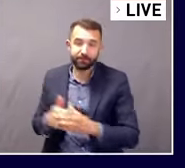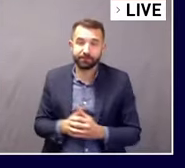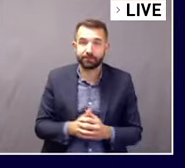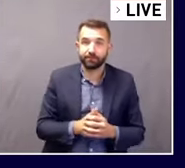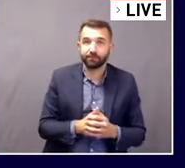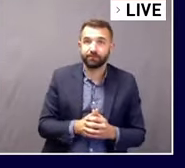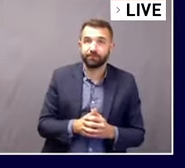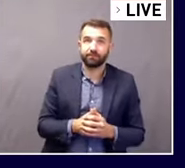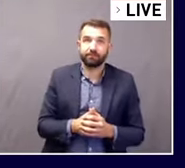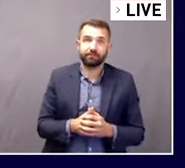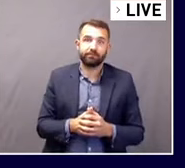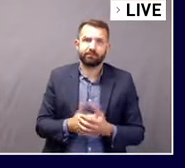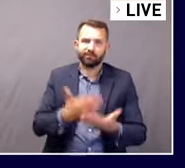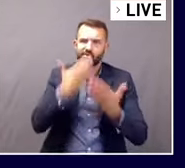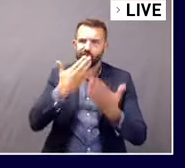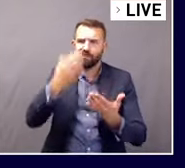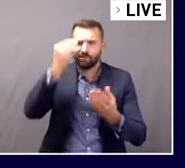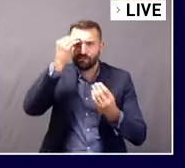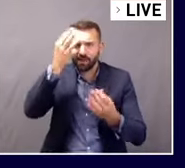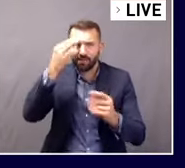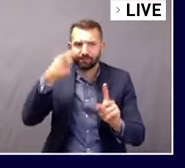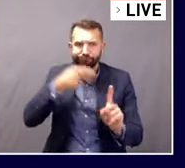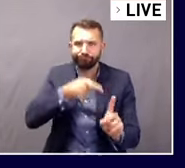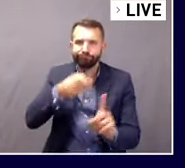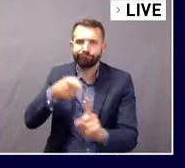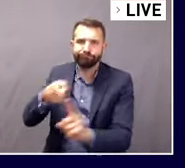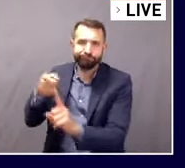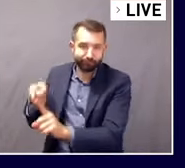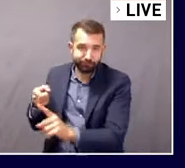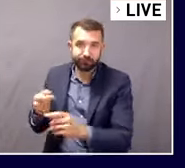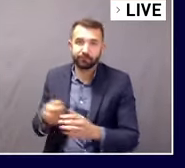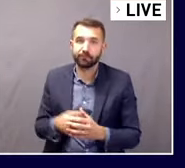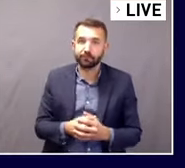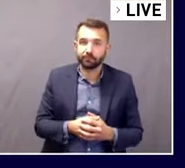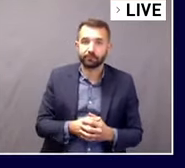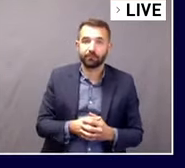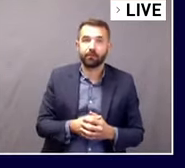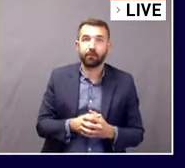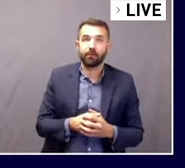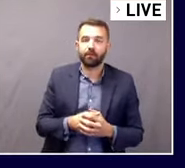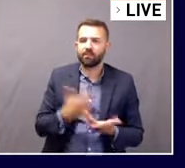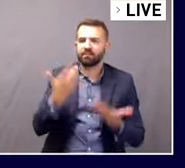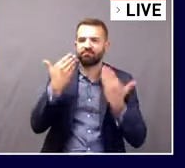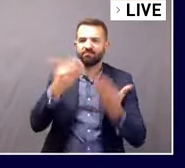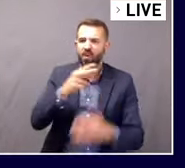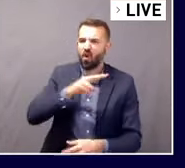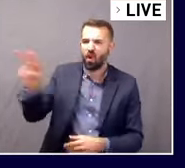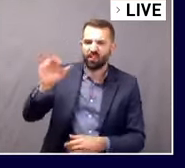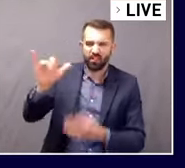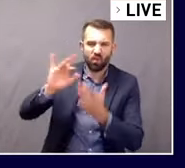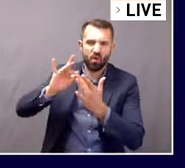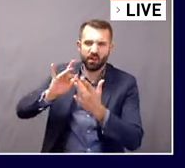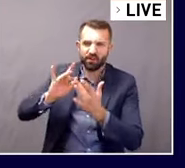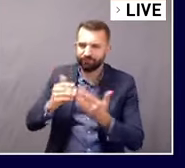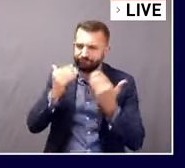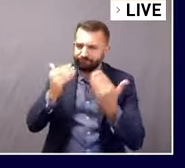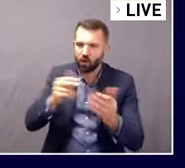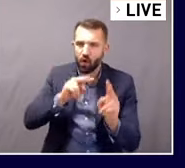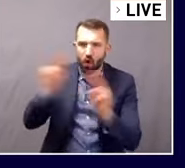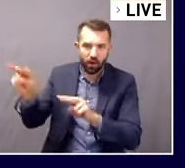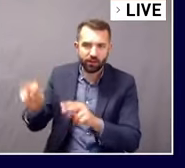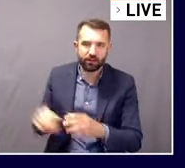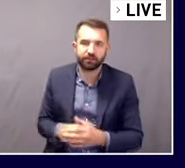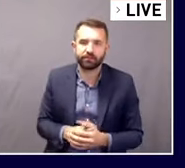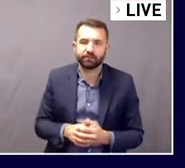get some context around testing data, that is one site that I have found that does a good job of putting everything into context.